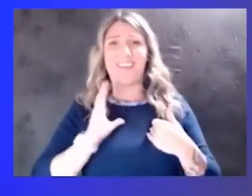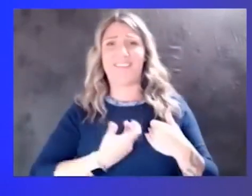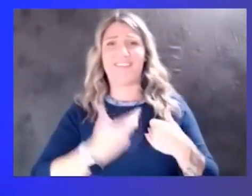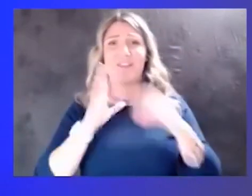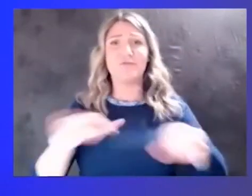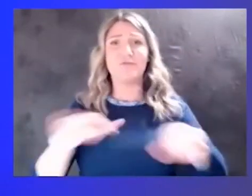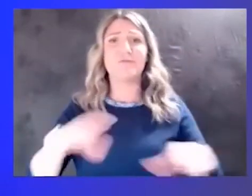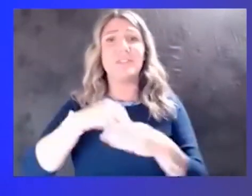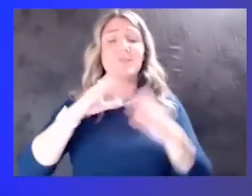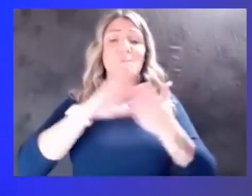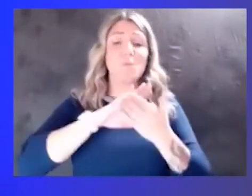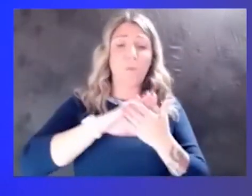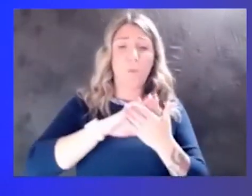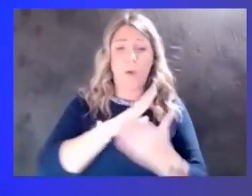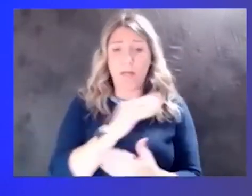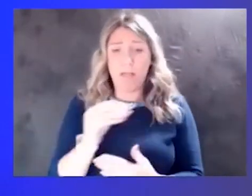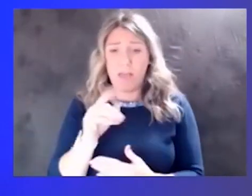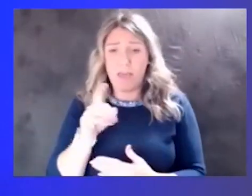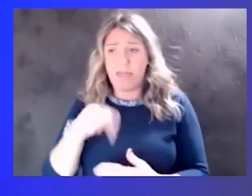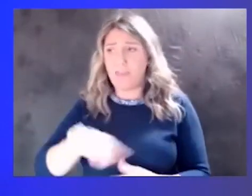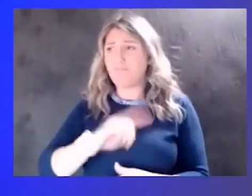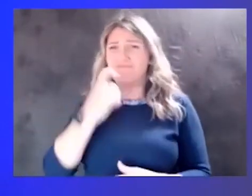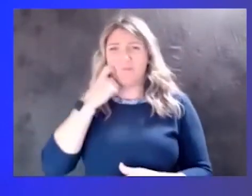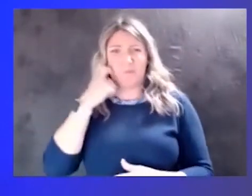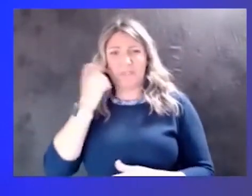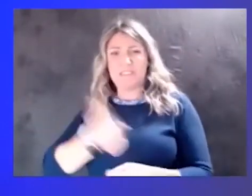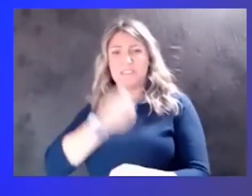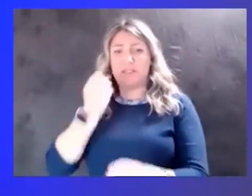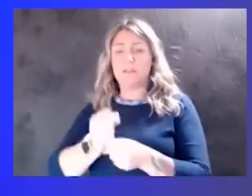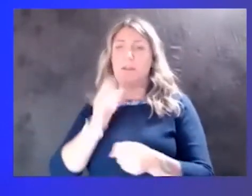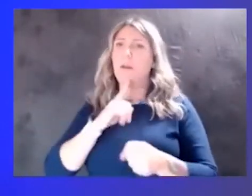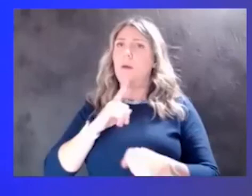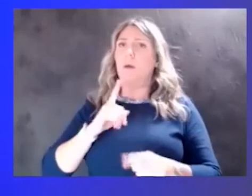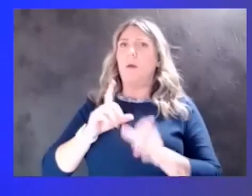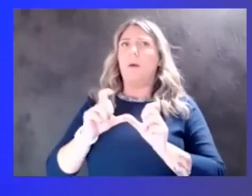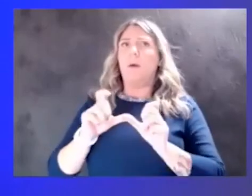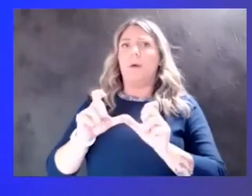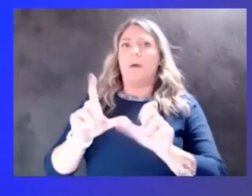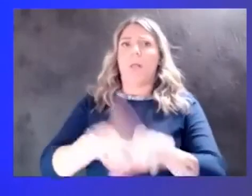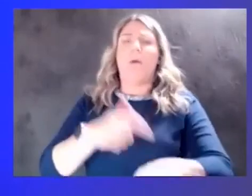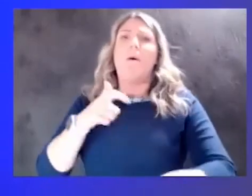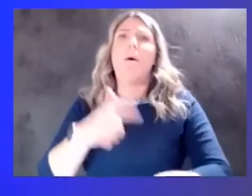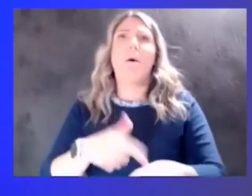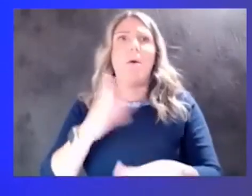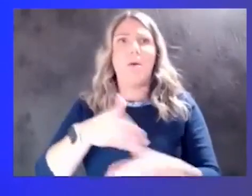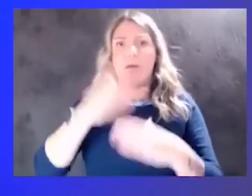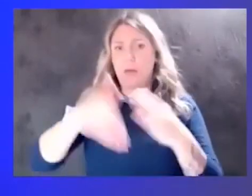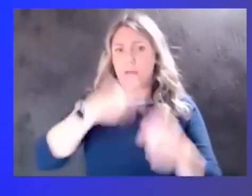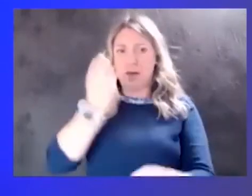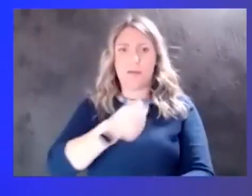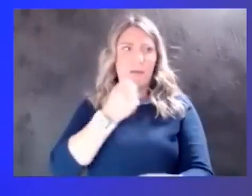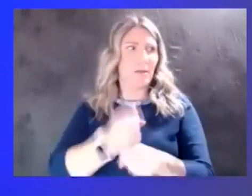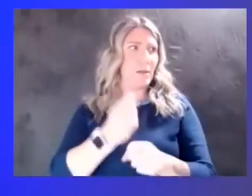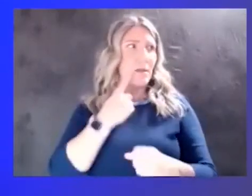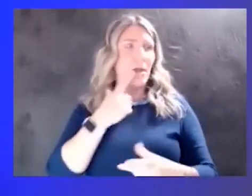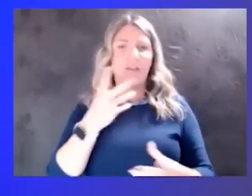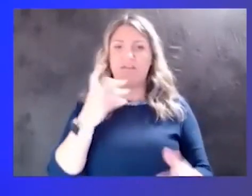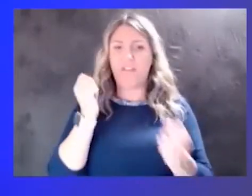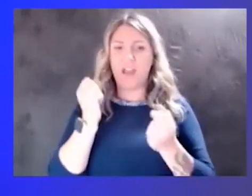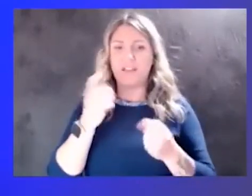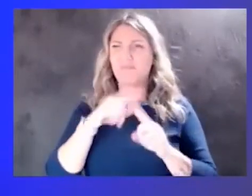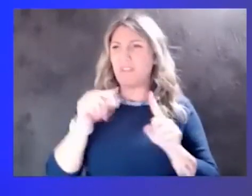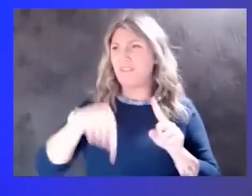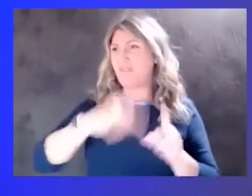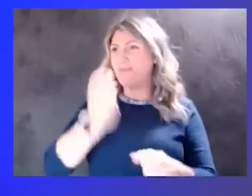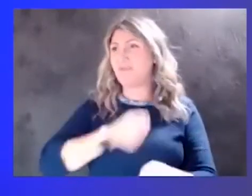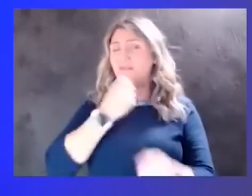this past school year really seemed very long. I know at the end of all the school years, I think how quickly it's gone. This seemed very long, and I know for the